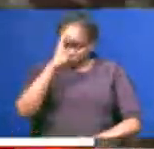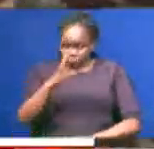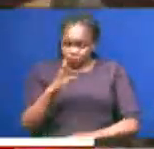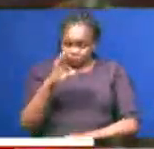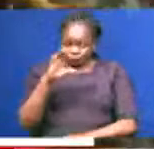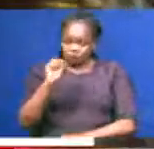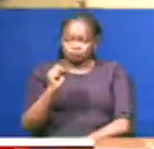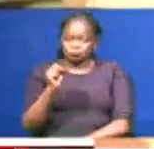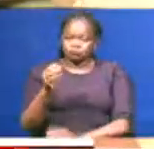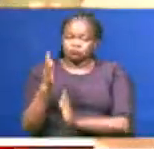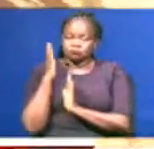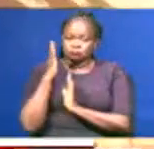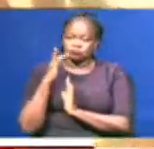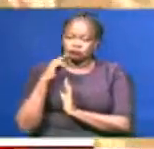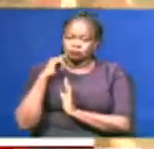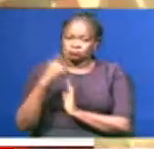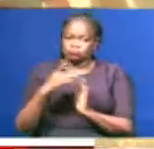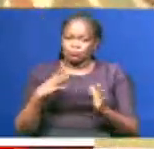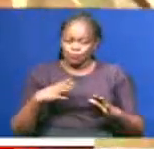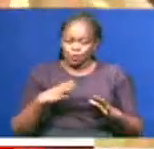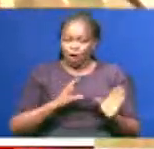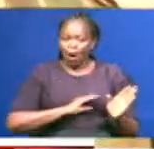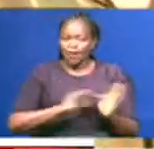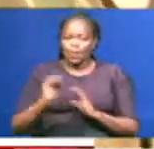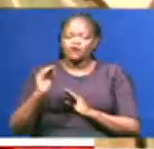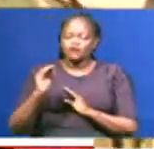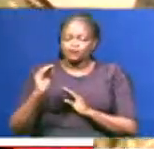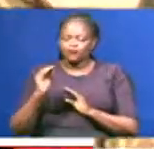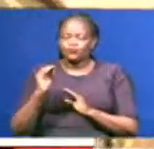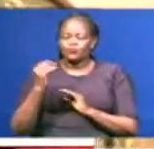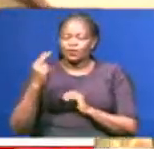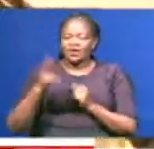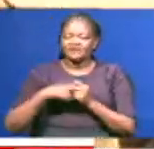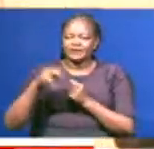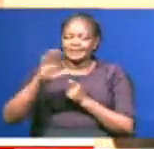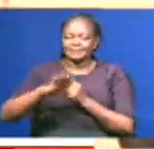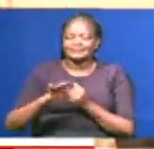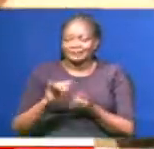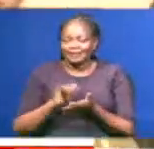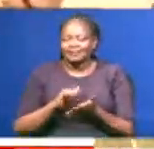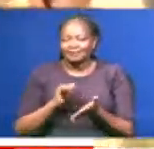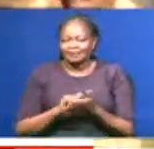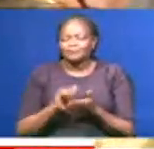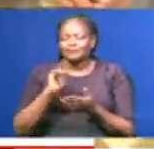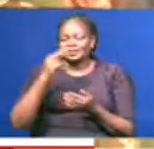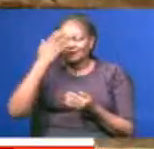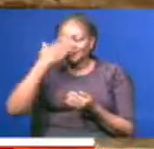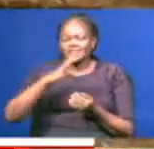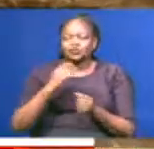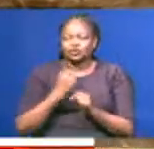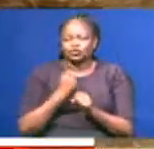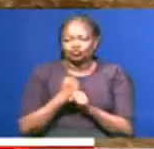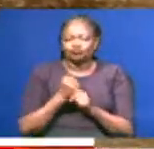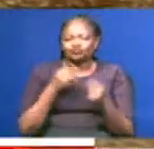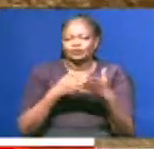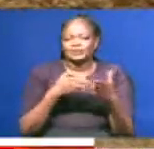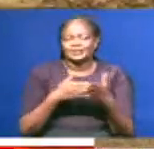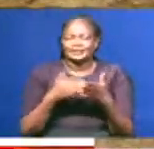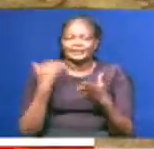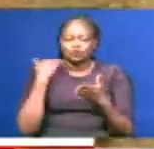Kithure Kindiki ordered residents to vacate some 27 areas marked for the second phase of the operation against